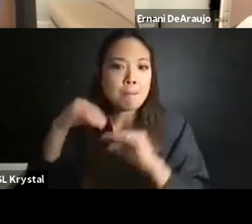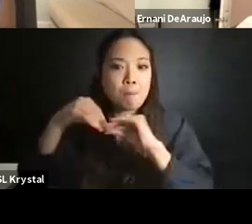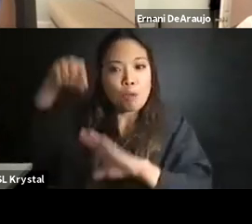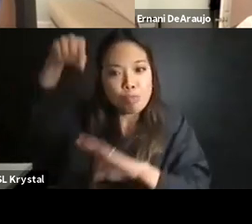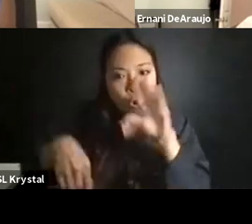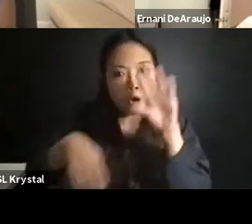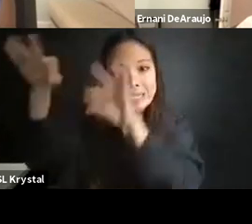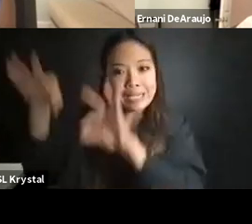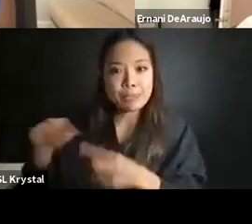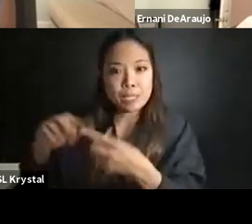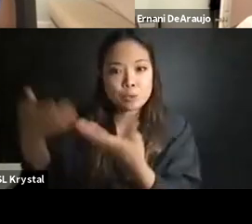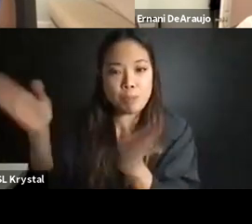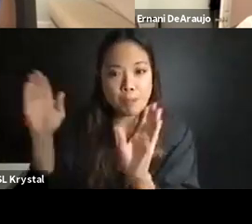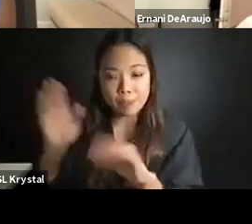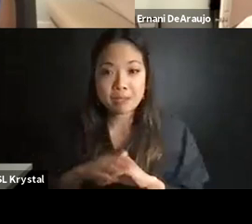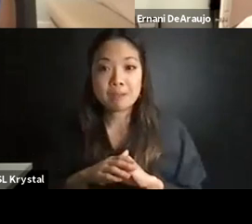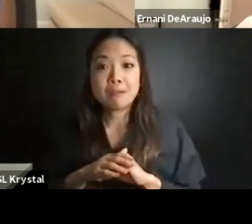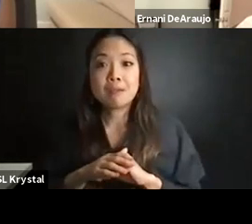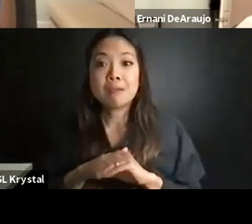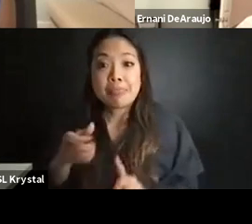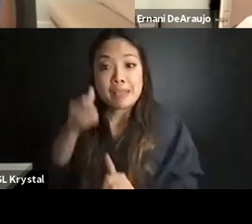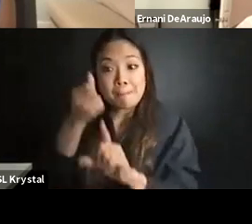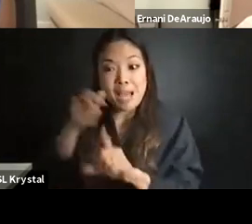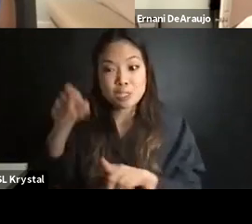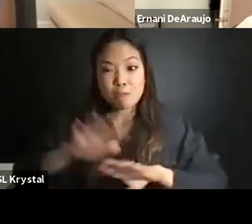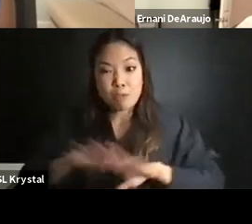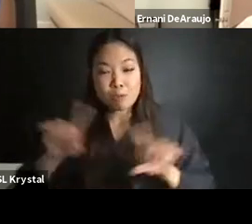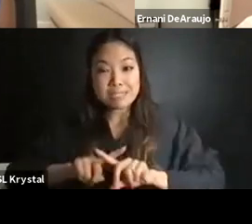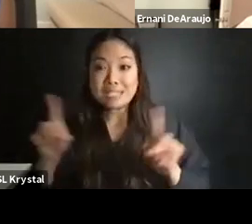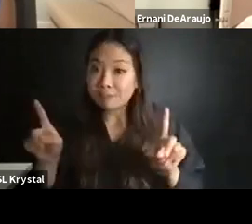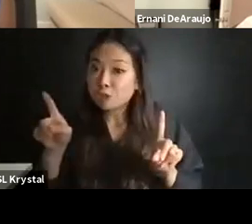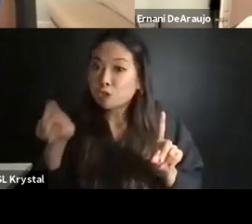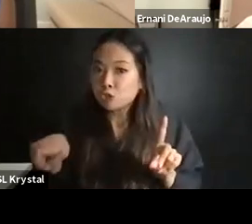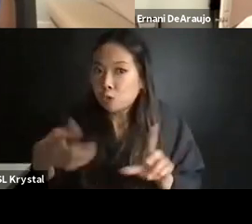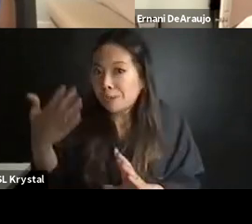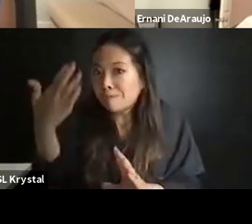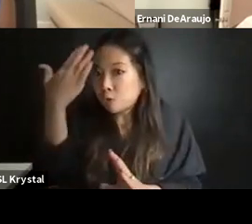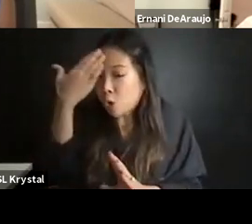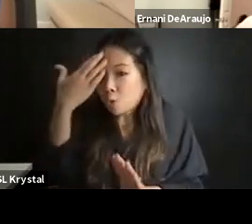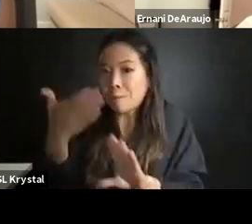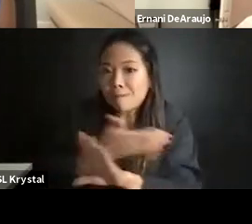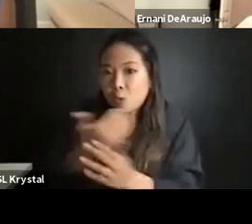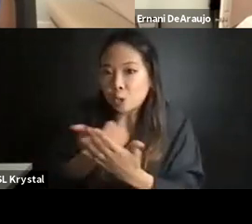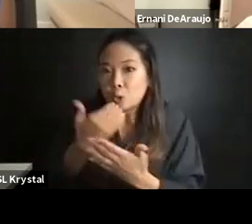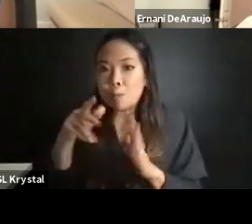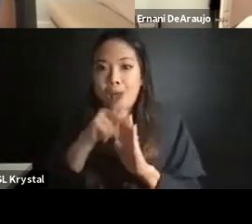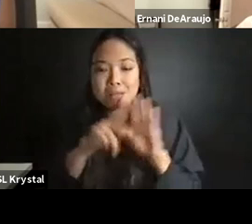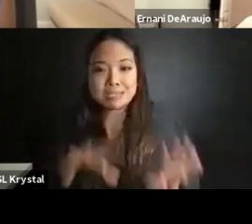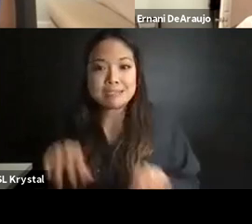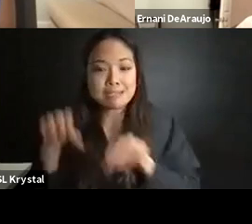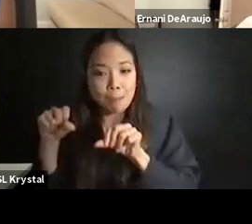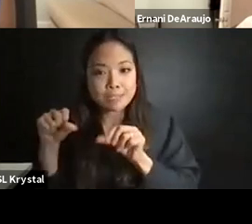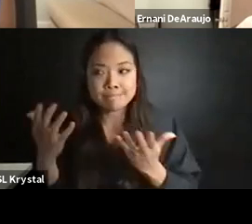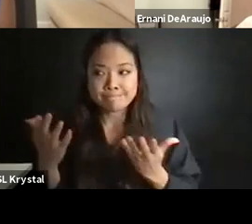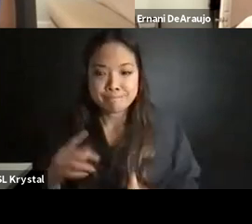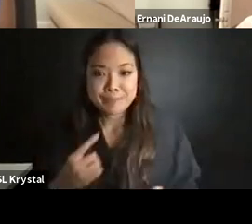public the impact of those differences frankly should have been known before the new policy was even adopted and it's disappointing um that we've